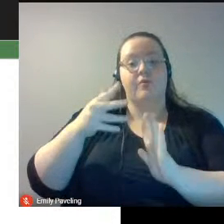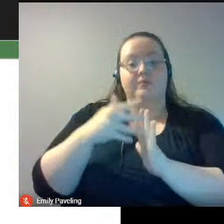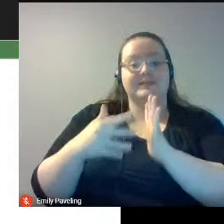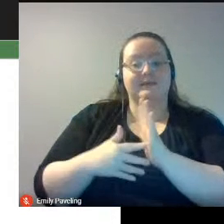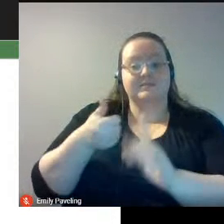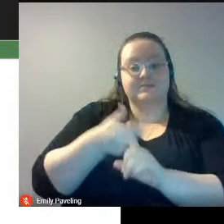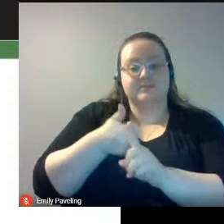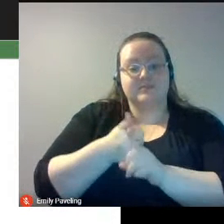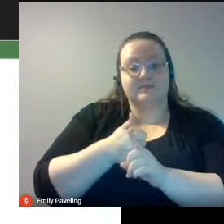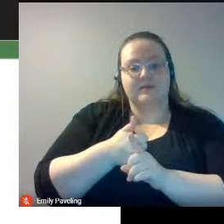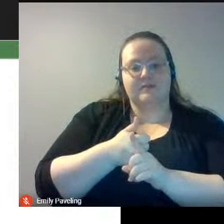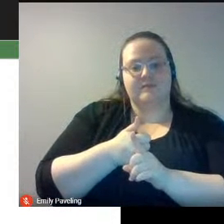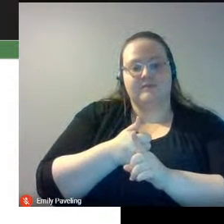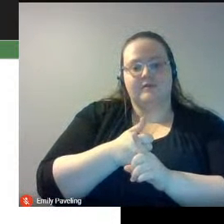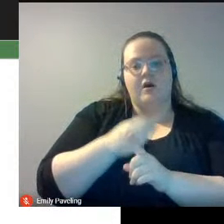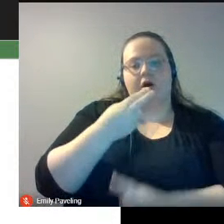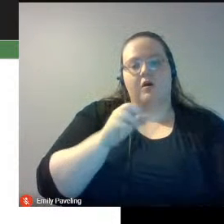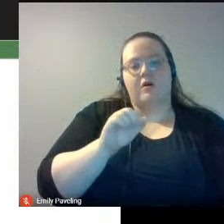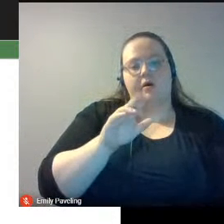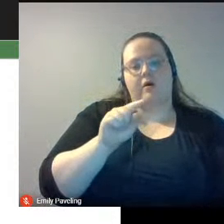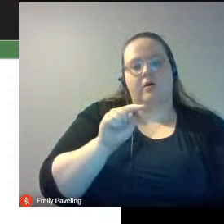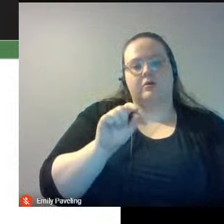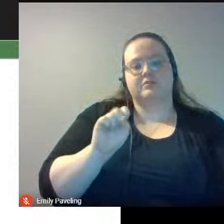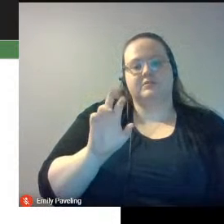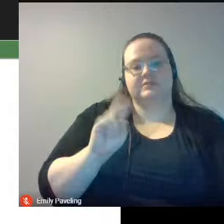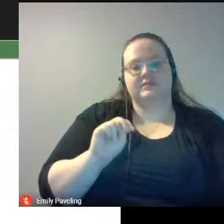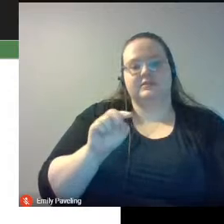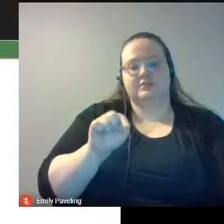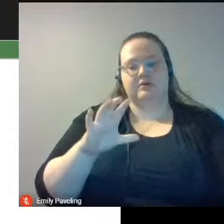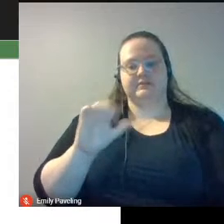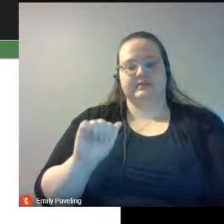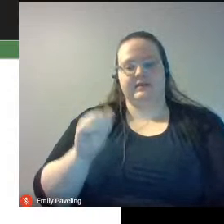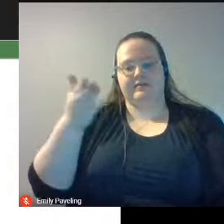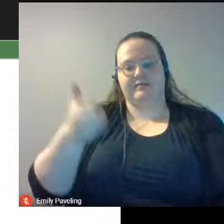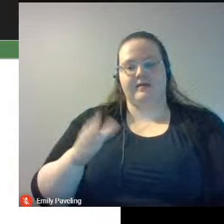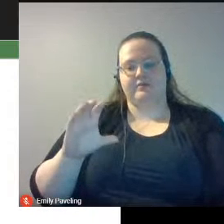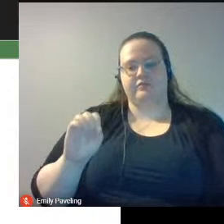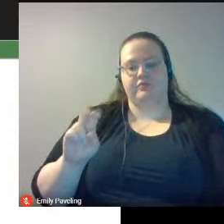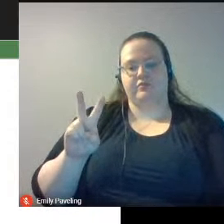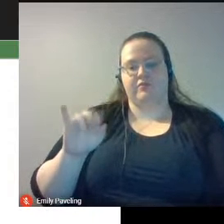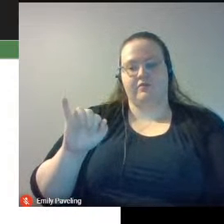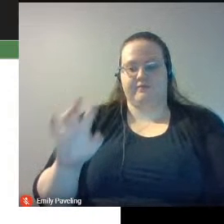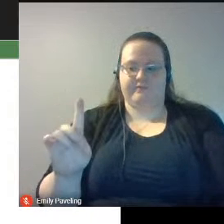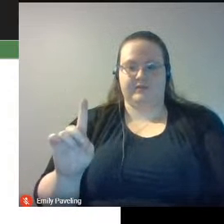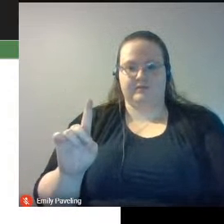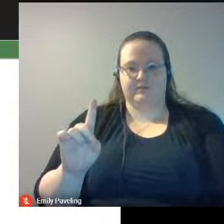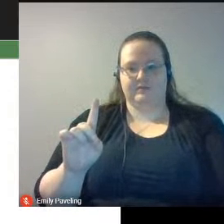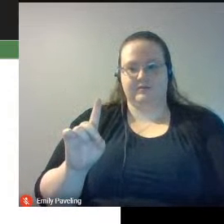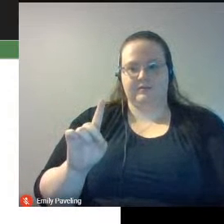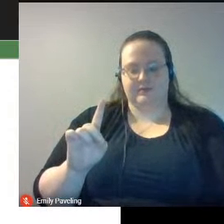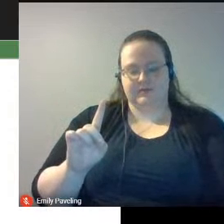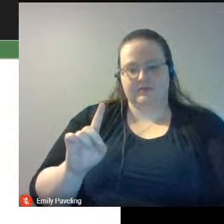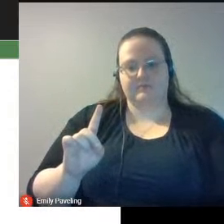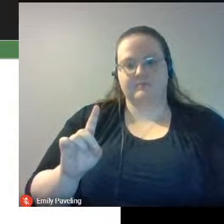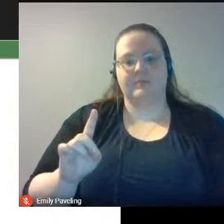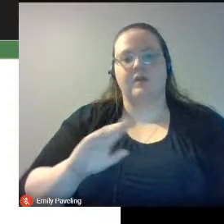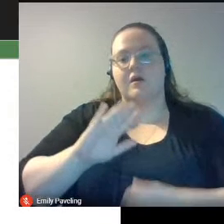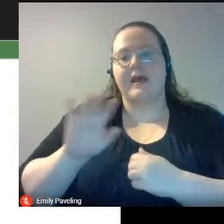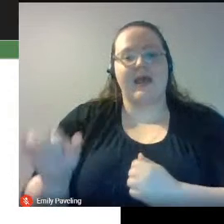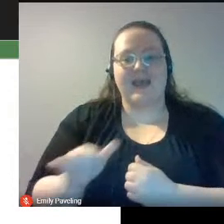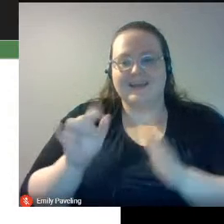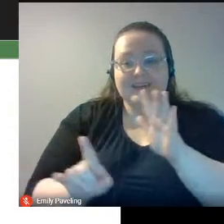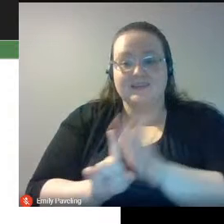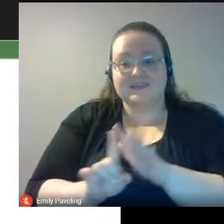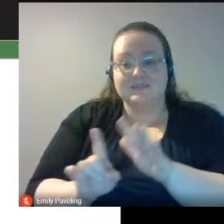halton.ca/COVID-19. Assessment centers in Halton require a booked appointment. All symptomatic individuals and contacts